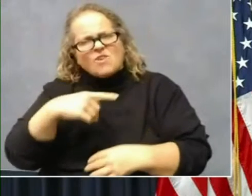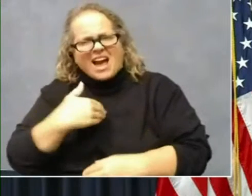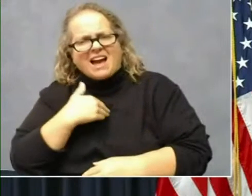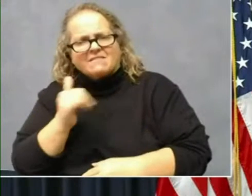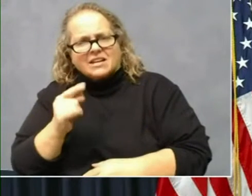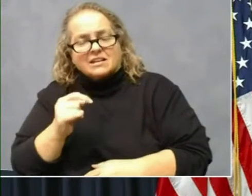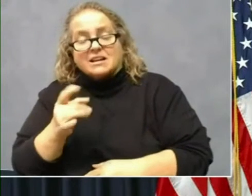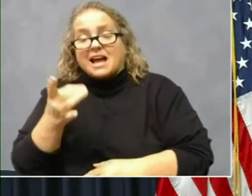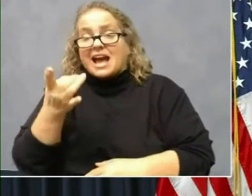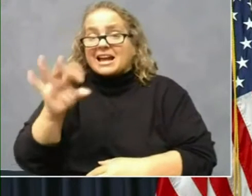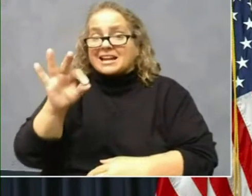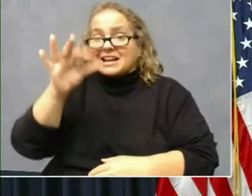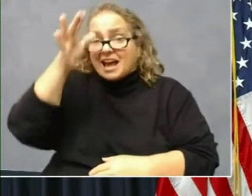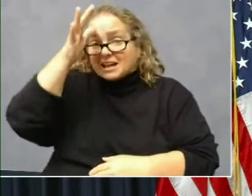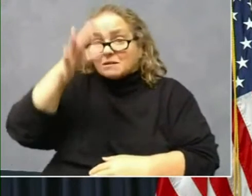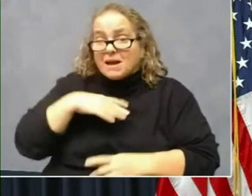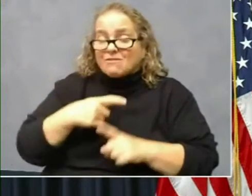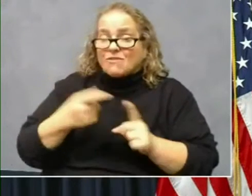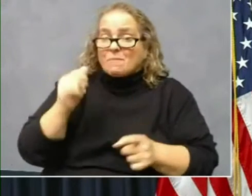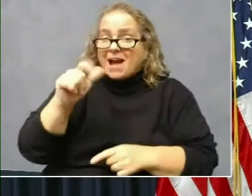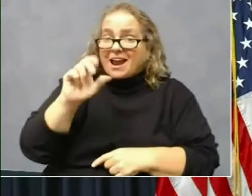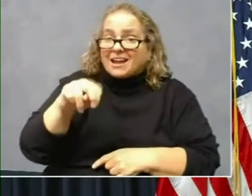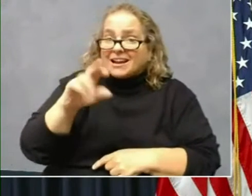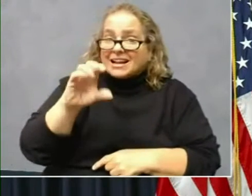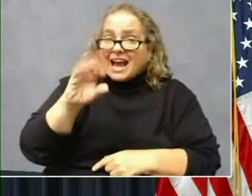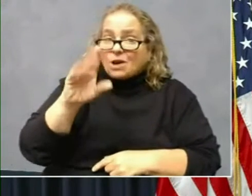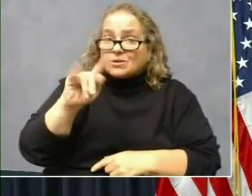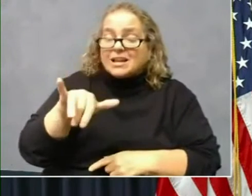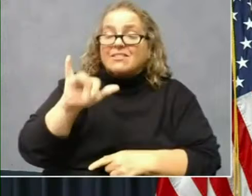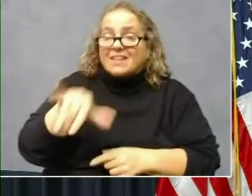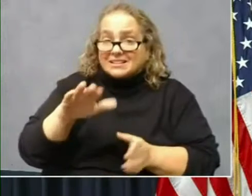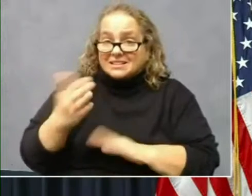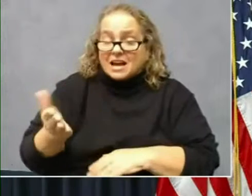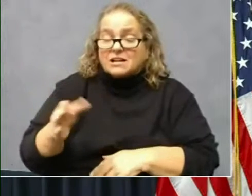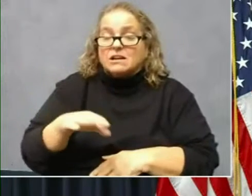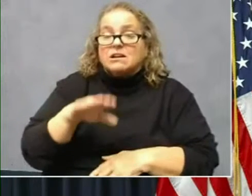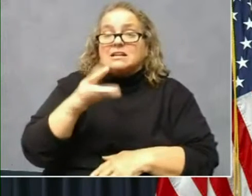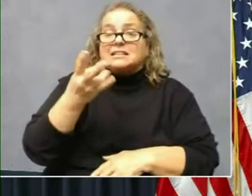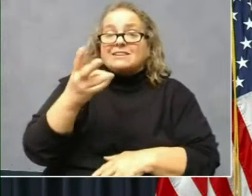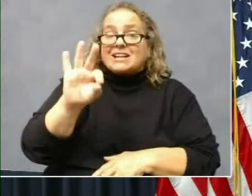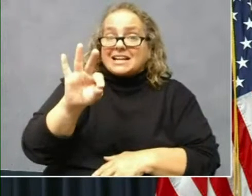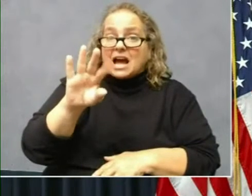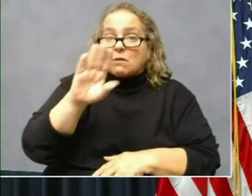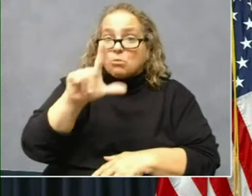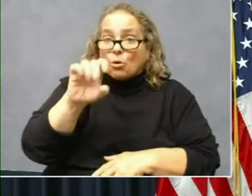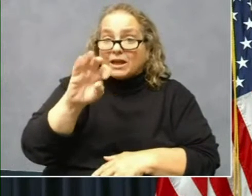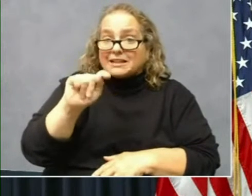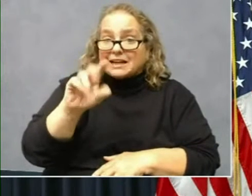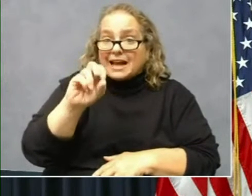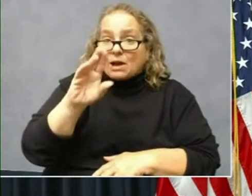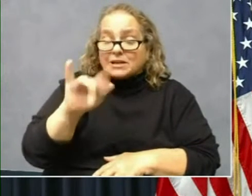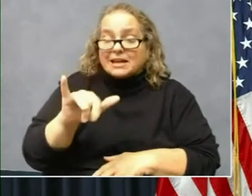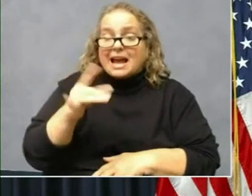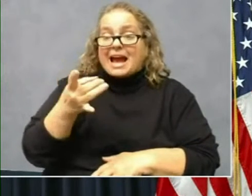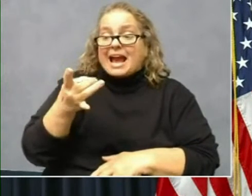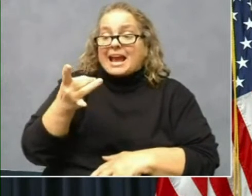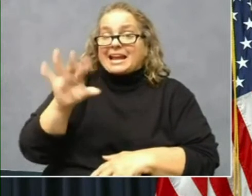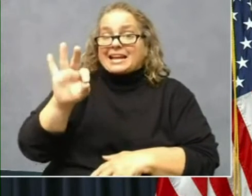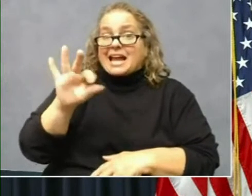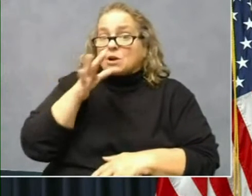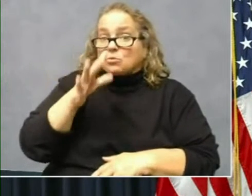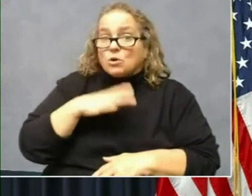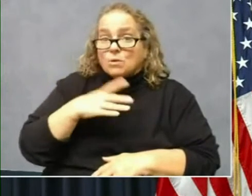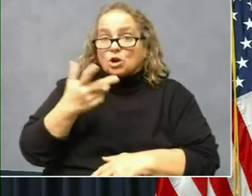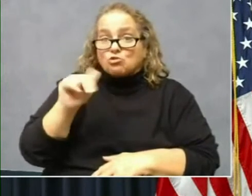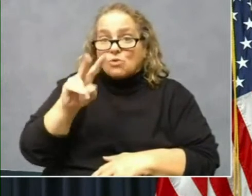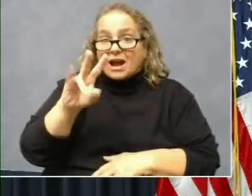Allen County, a 71-year-old man from Bullock County, an 89-year-old woman from Graves, a 77-year-old woman